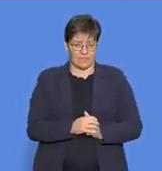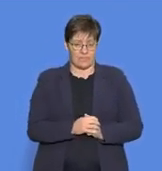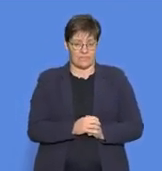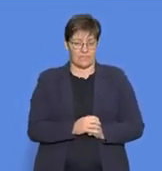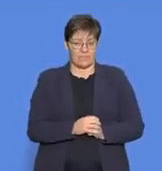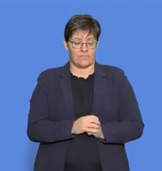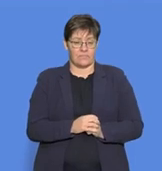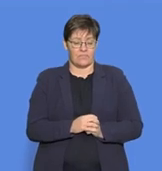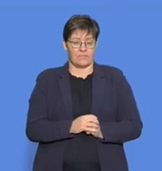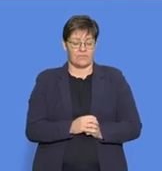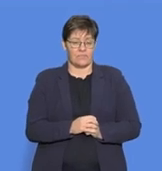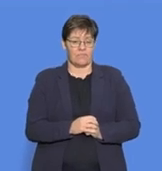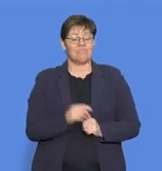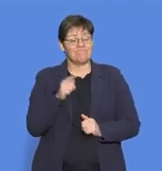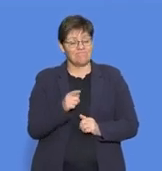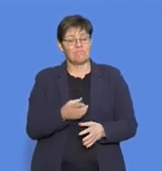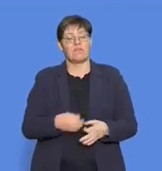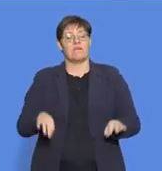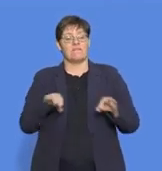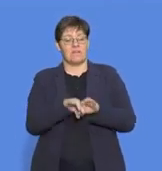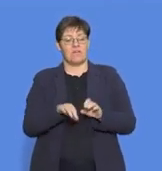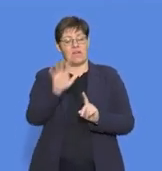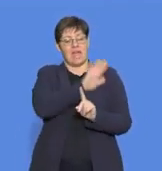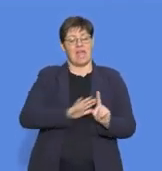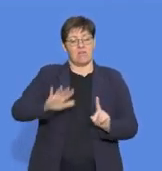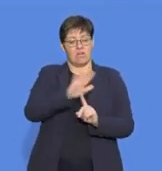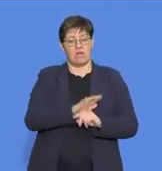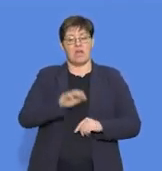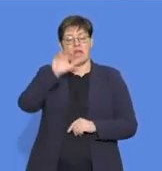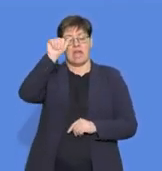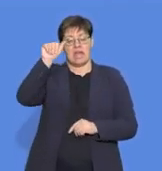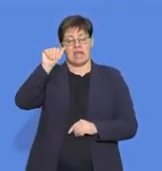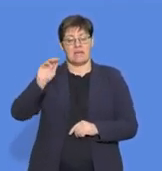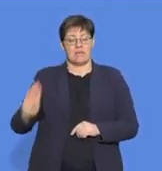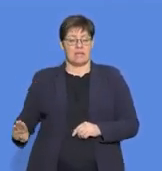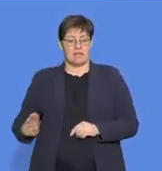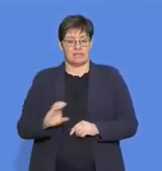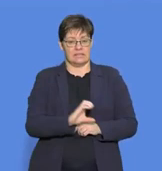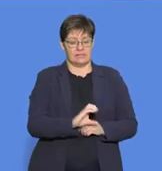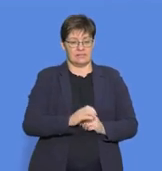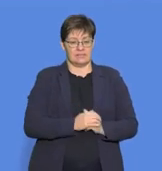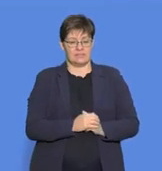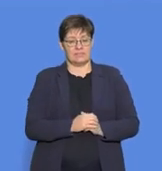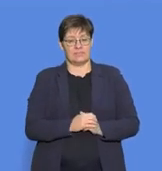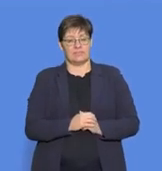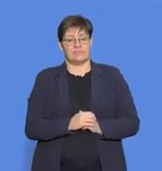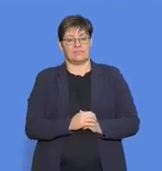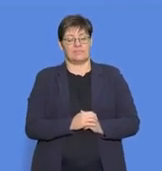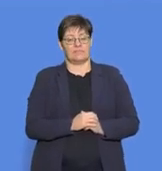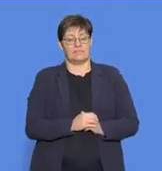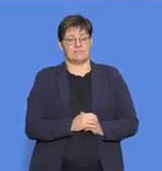44,4 units squared. And that's the value for our area of our triangle ABC.